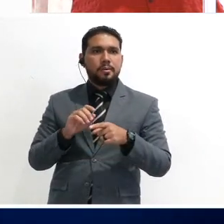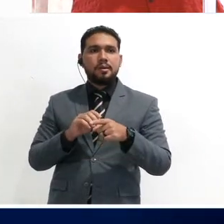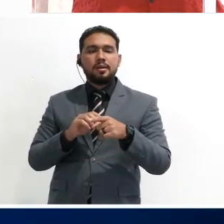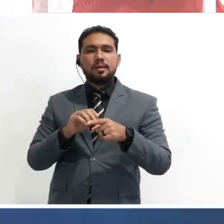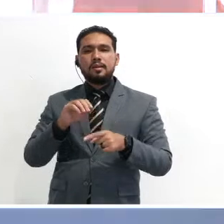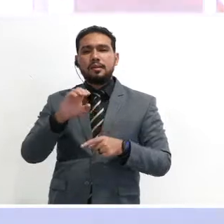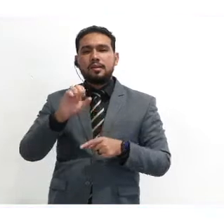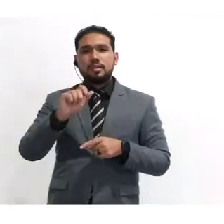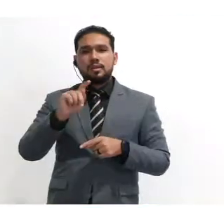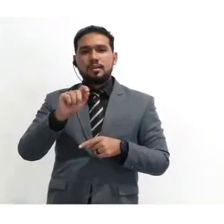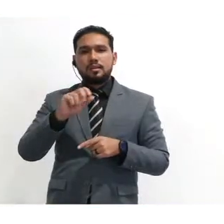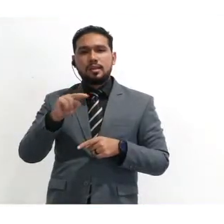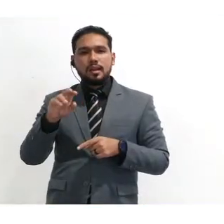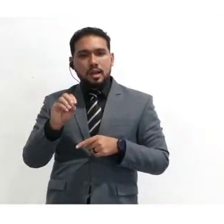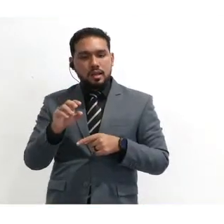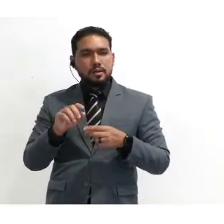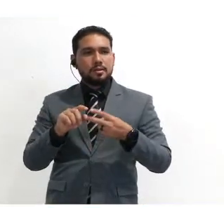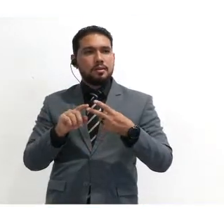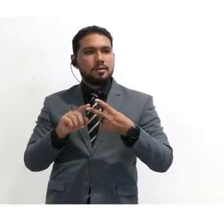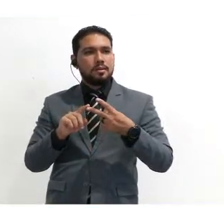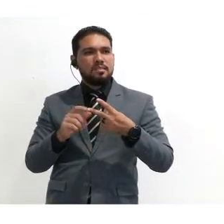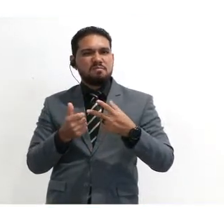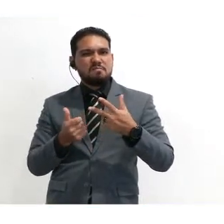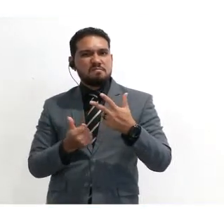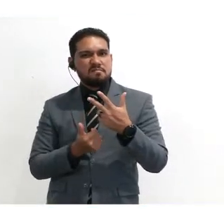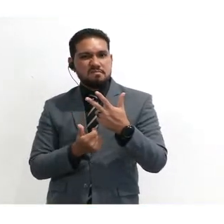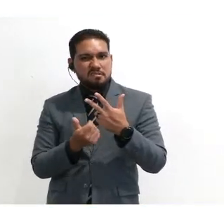the most expensive.